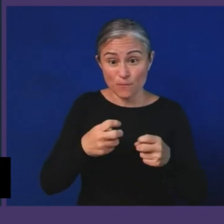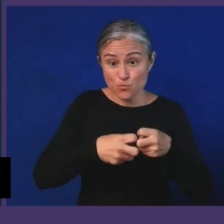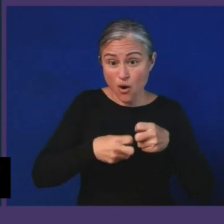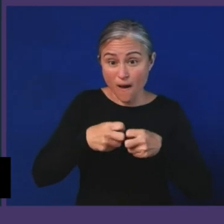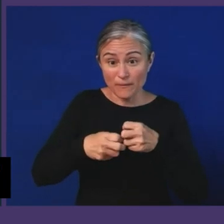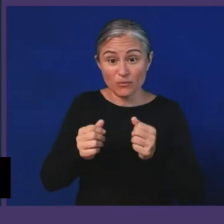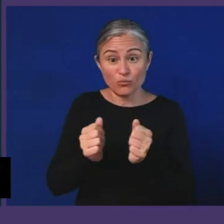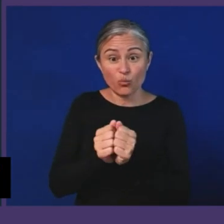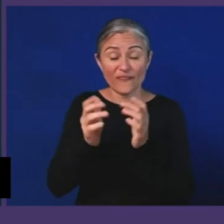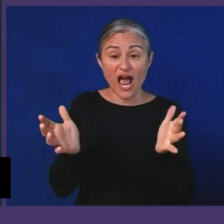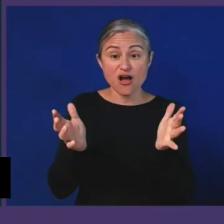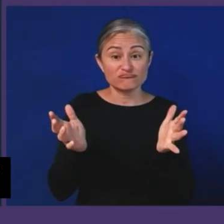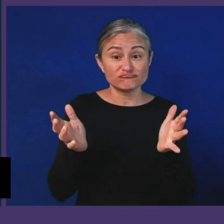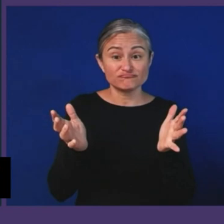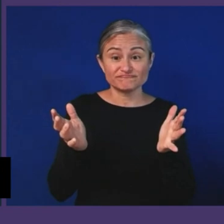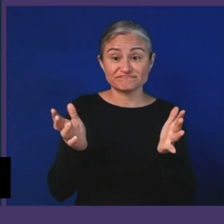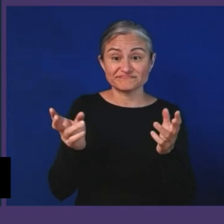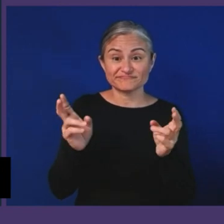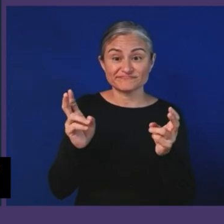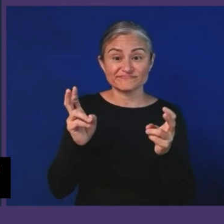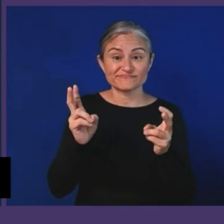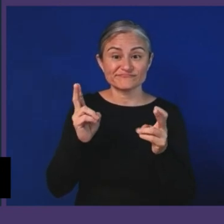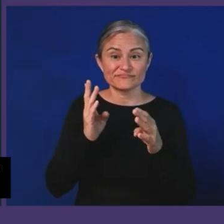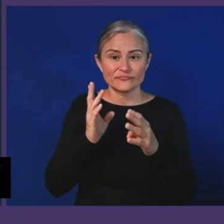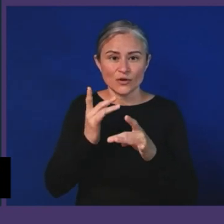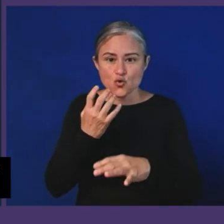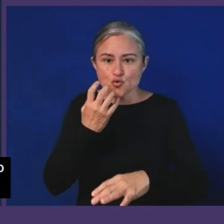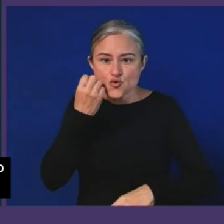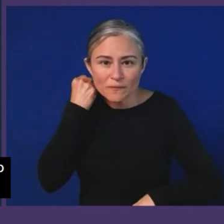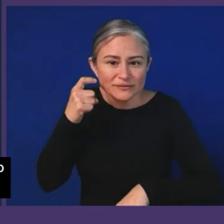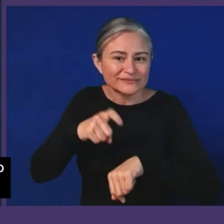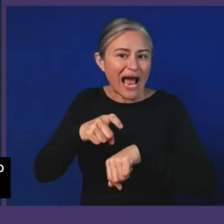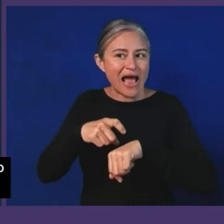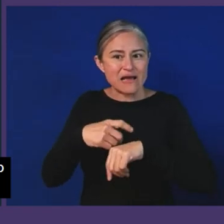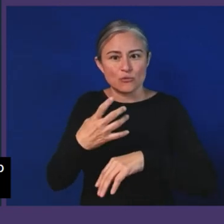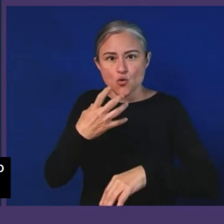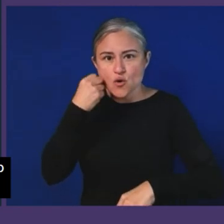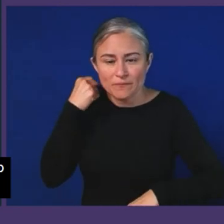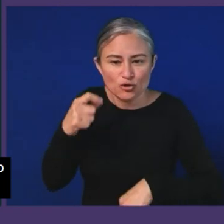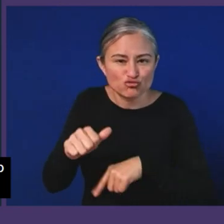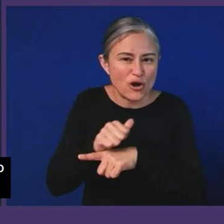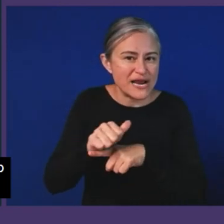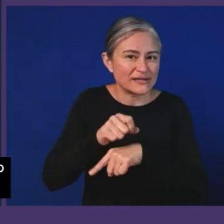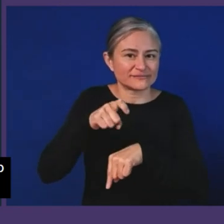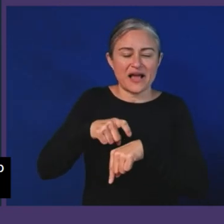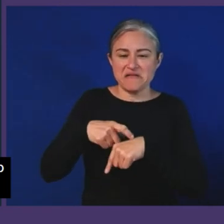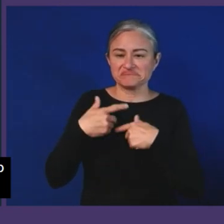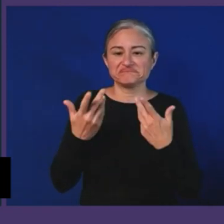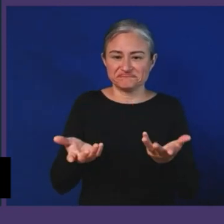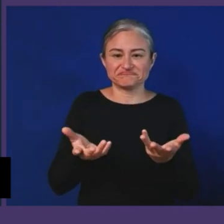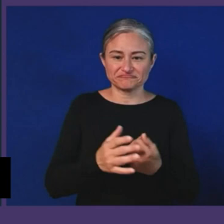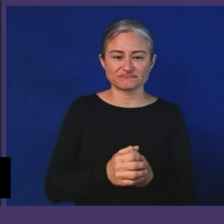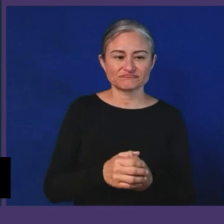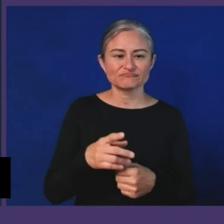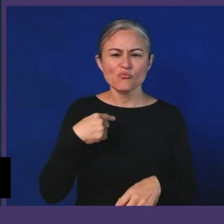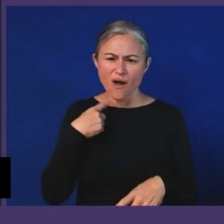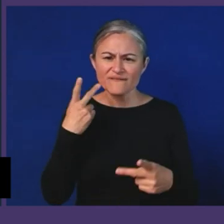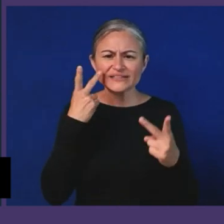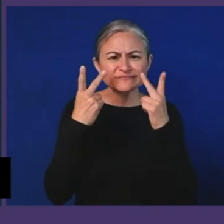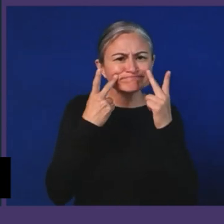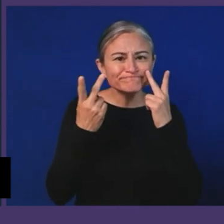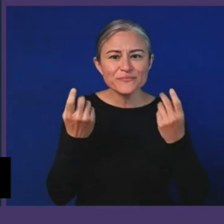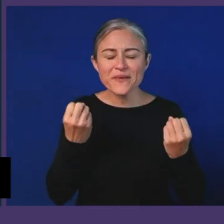Now, since then, we've seen an entire evolutionary tree of base models that everyone has trained. Not all of these models are